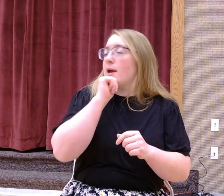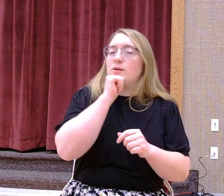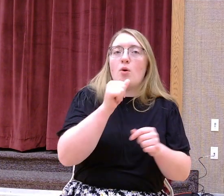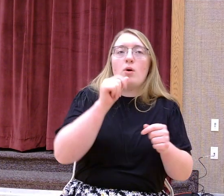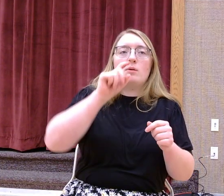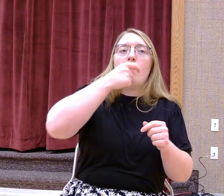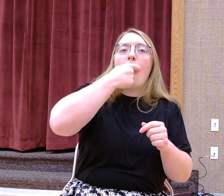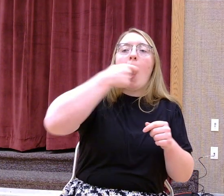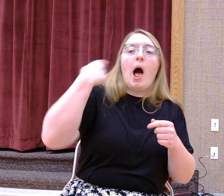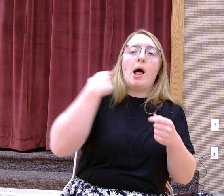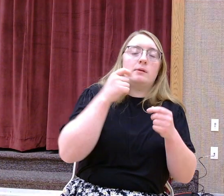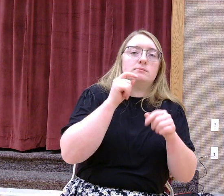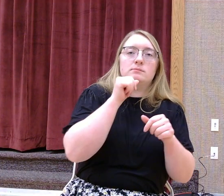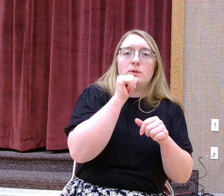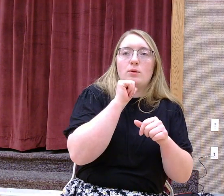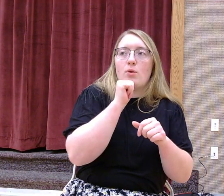choking?